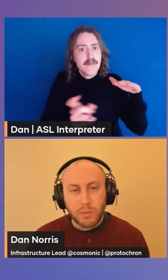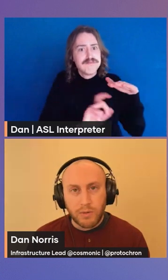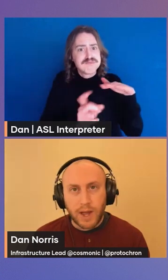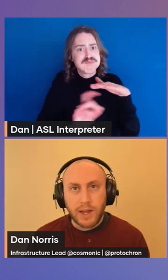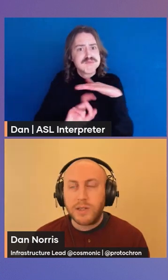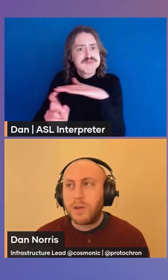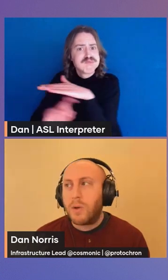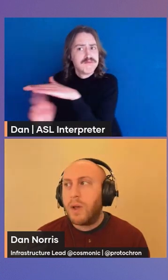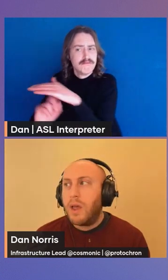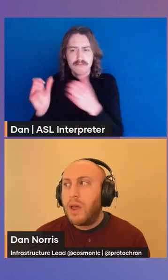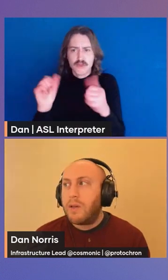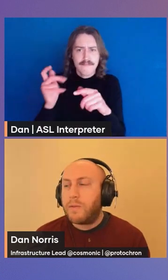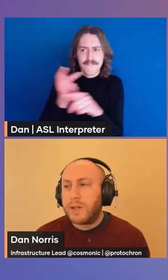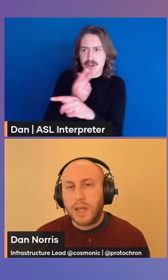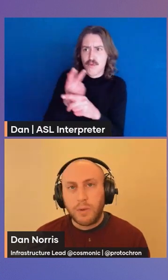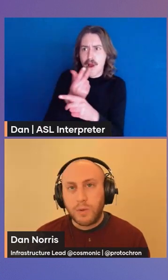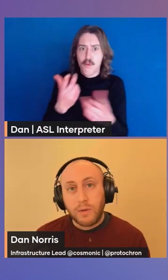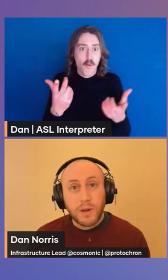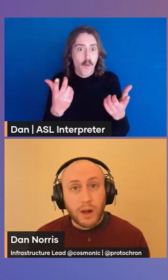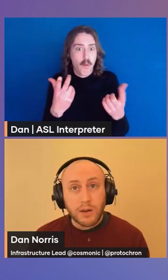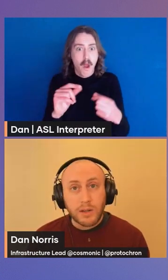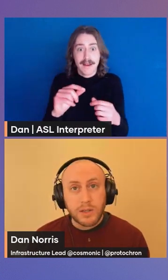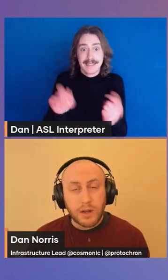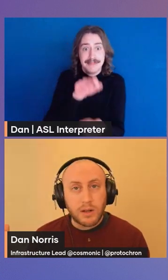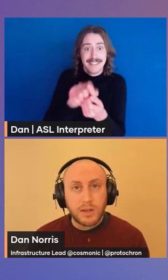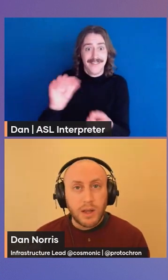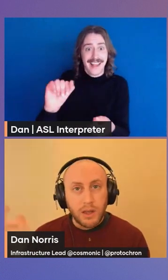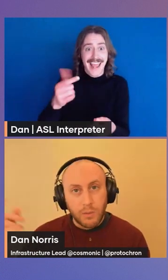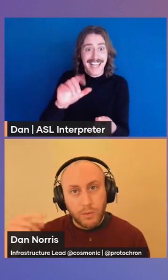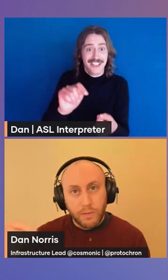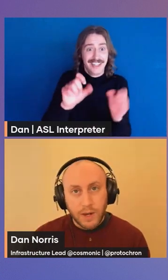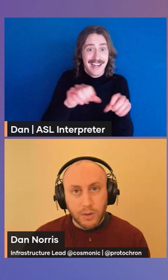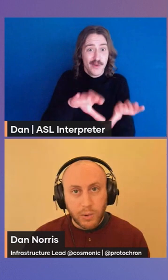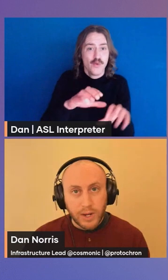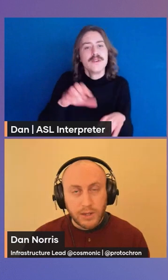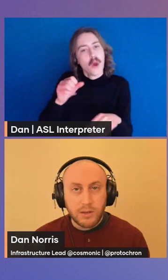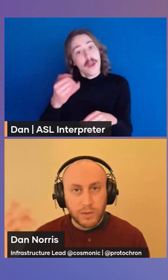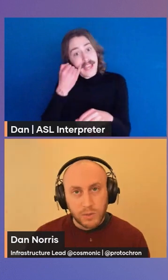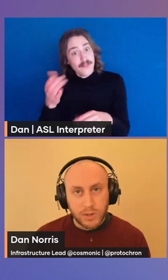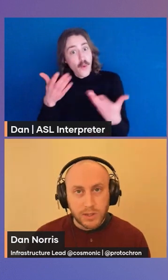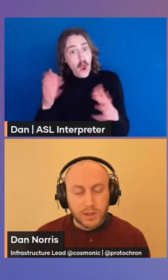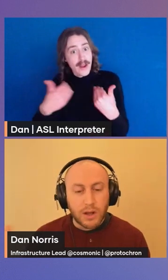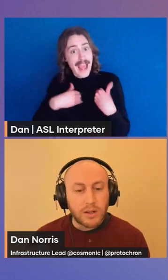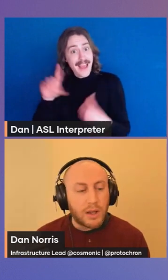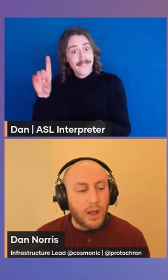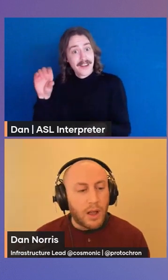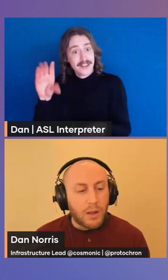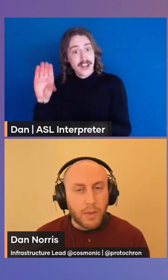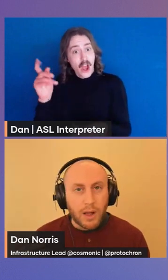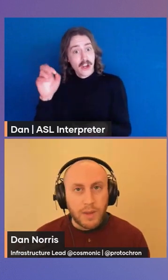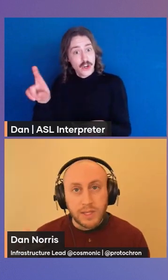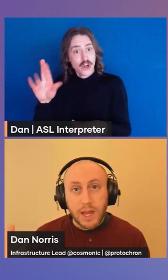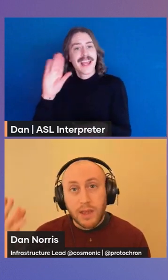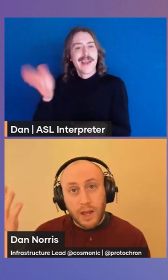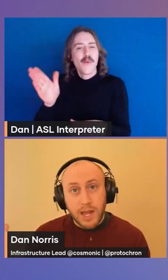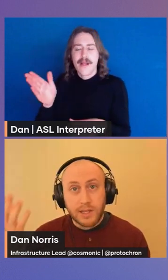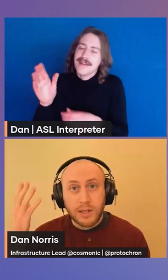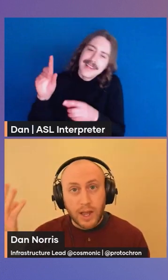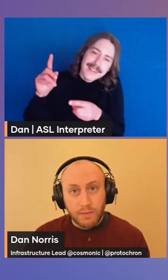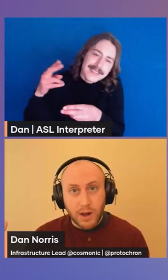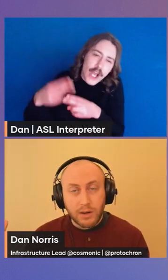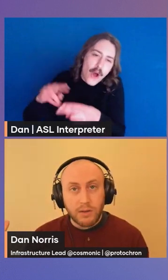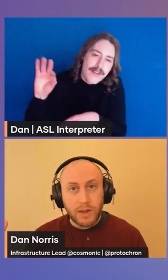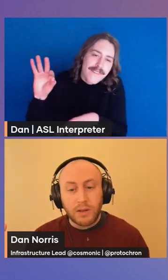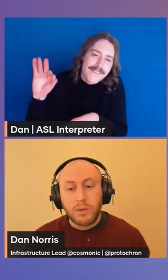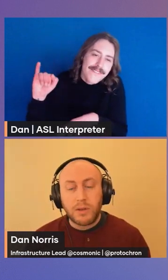to provide. So if, for example, you have Docker installed, it will fingerprint, which is what this is called, and say that, yes, I